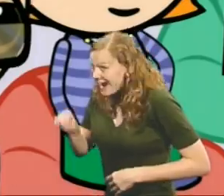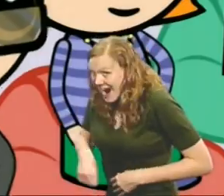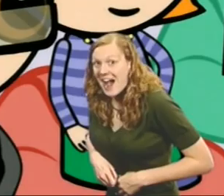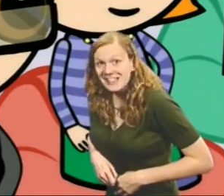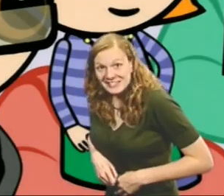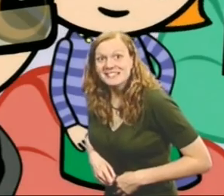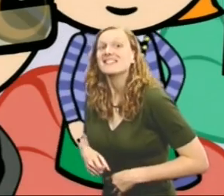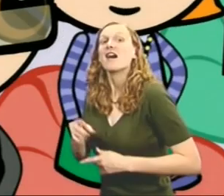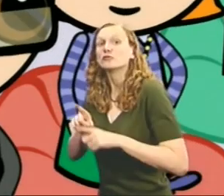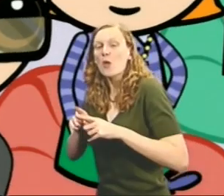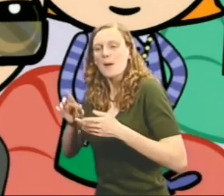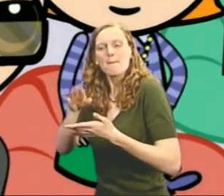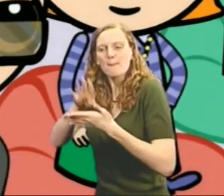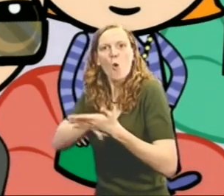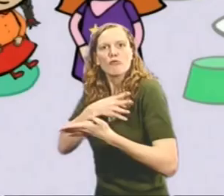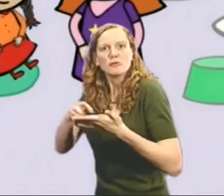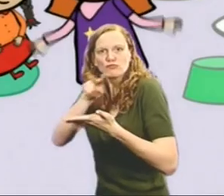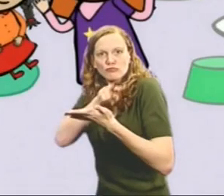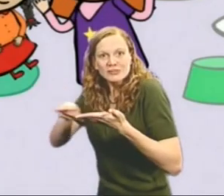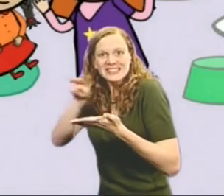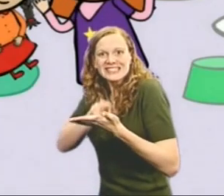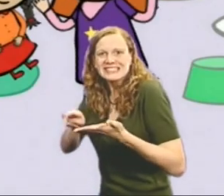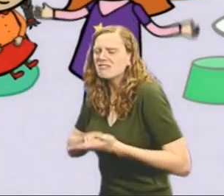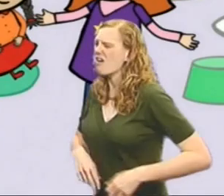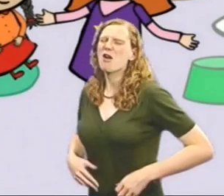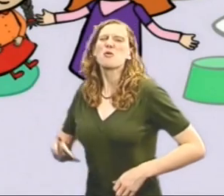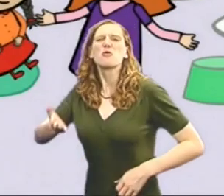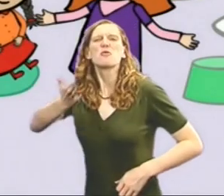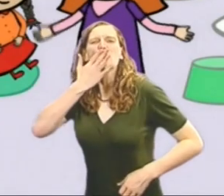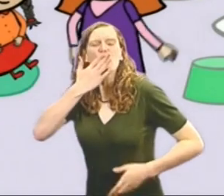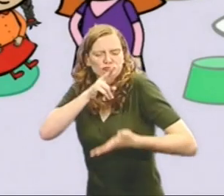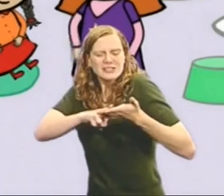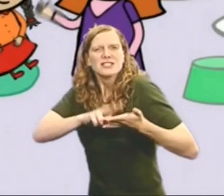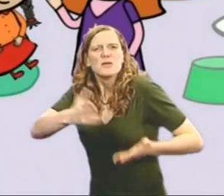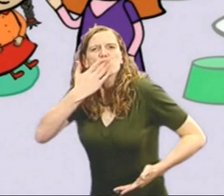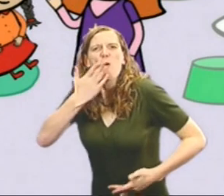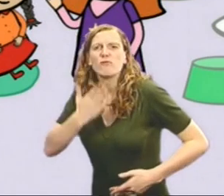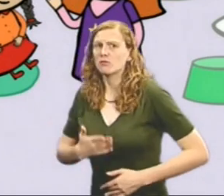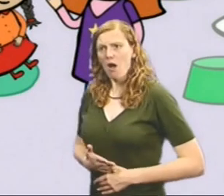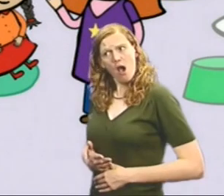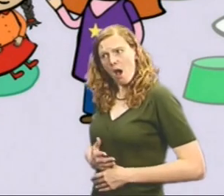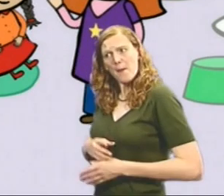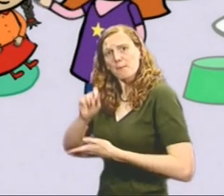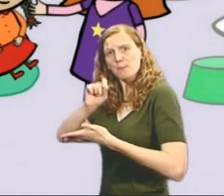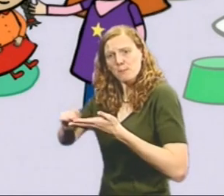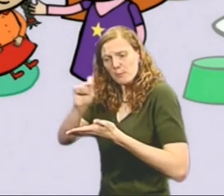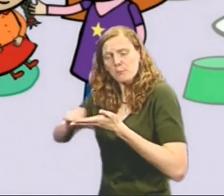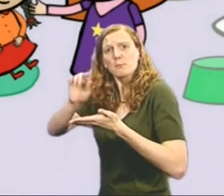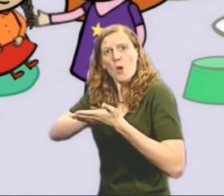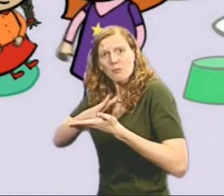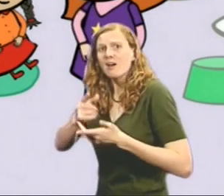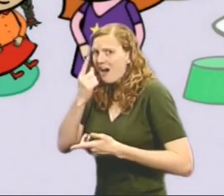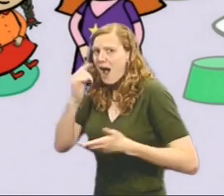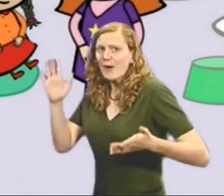reading. Poetry reading's boring. Poetry can be very entertaining. Mary is going to recite a special